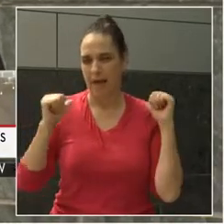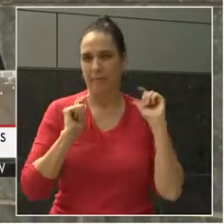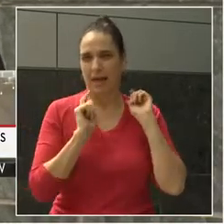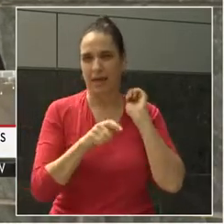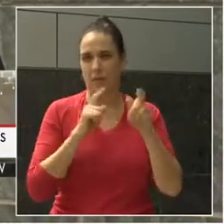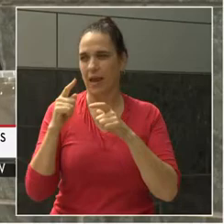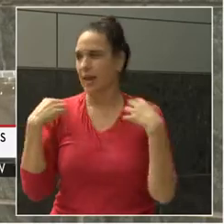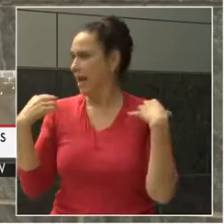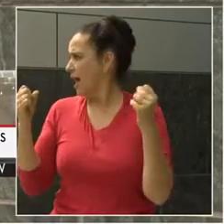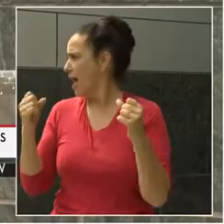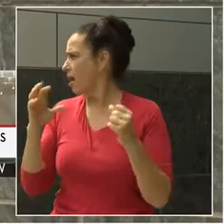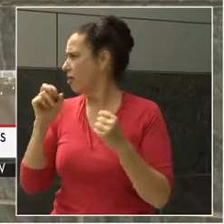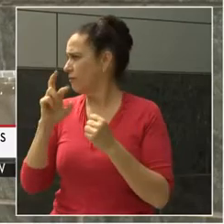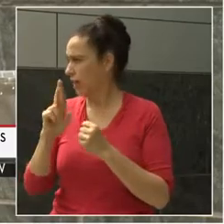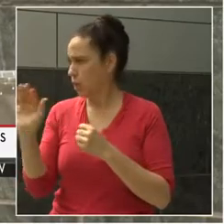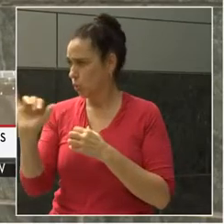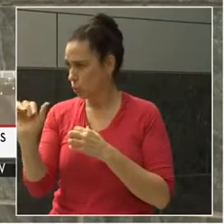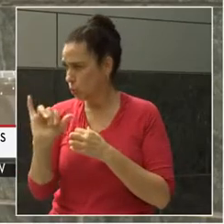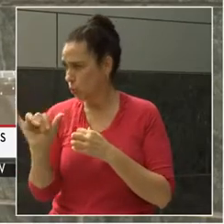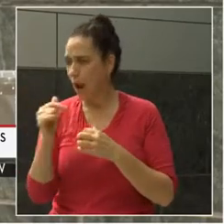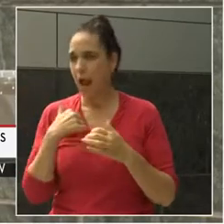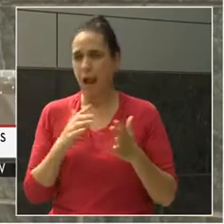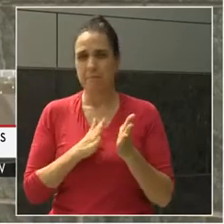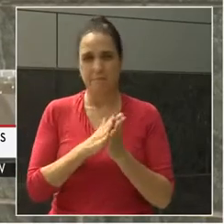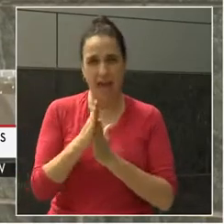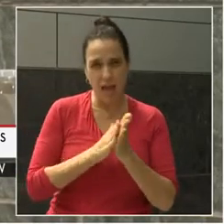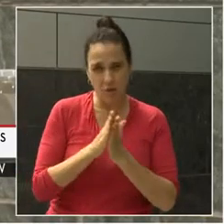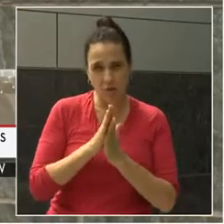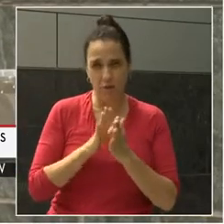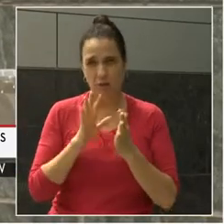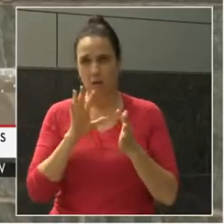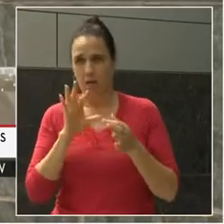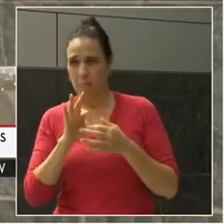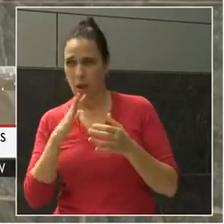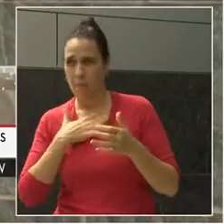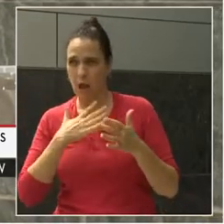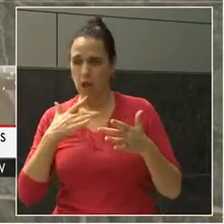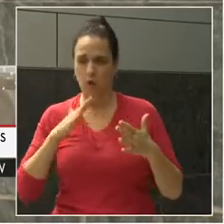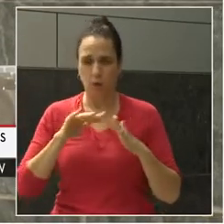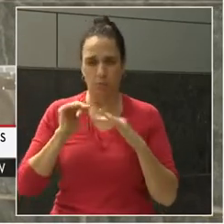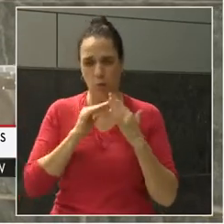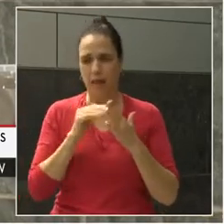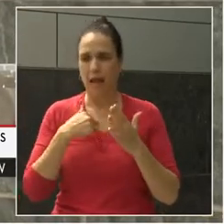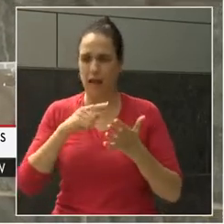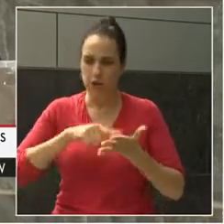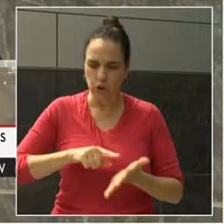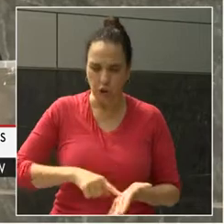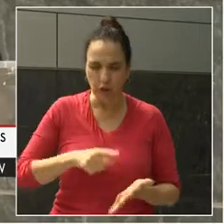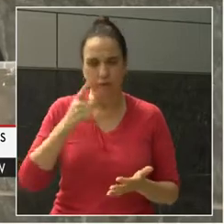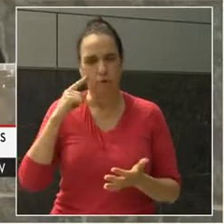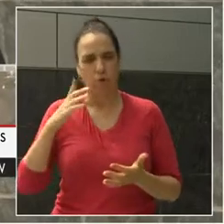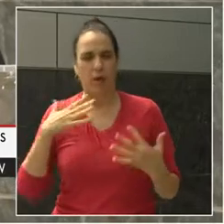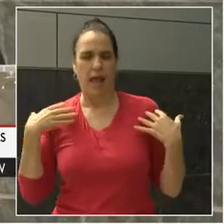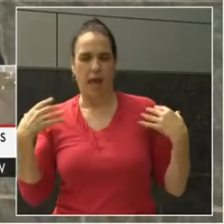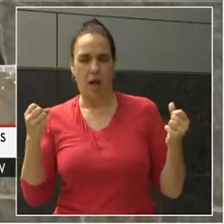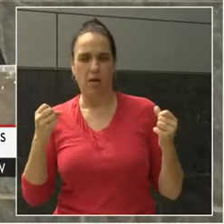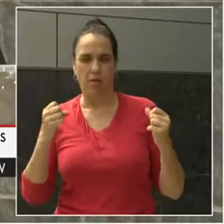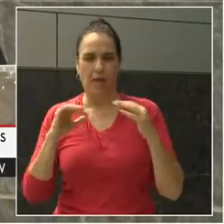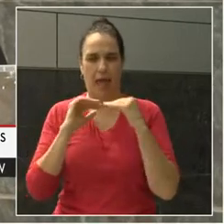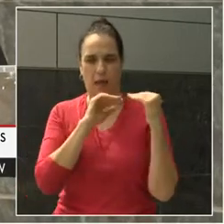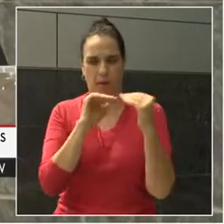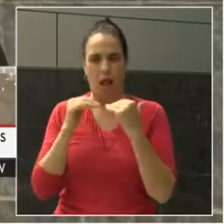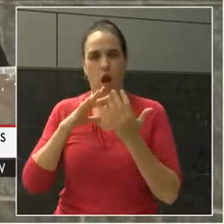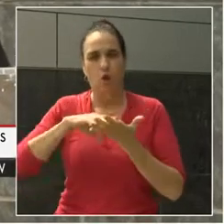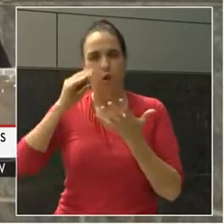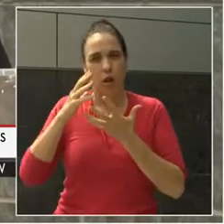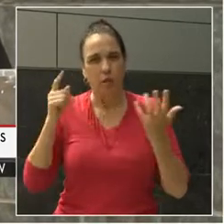other projects. I am passionate about my community and am a champion for health equity. I really learned a lot from my